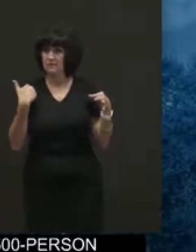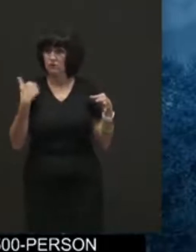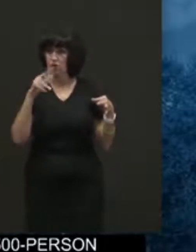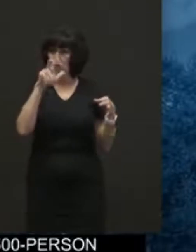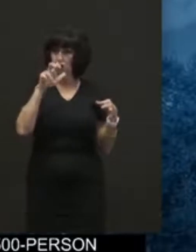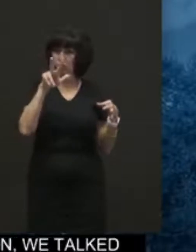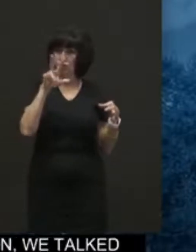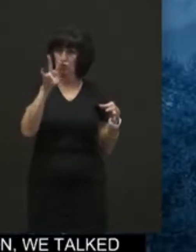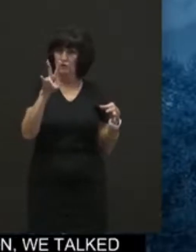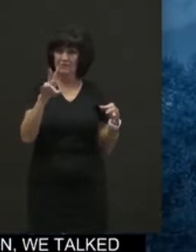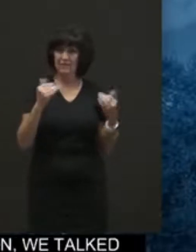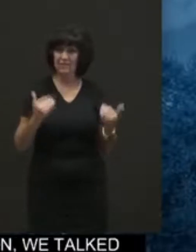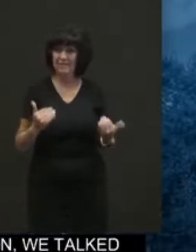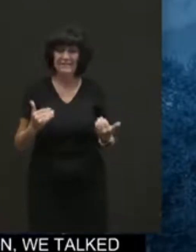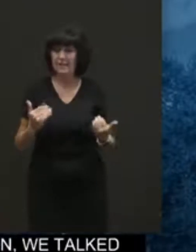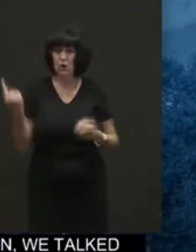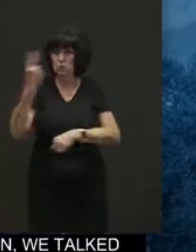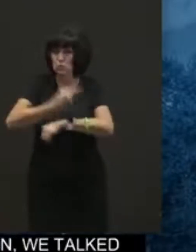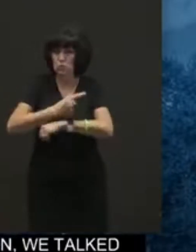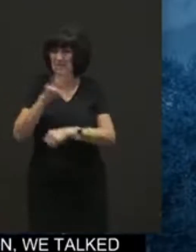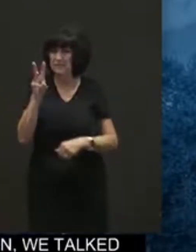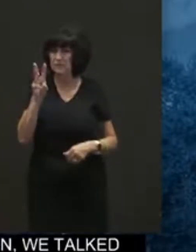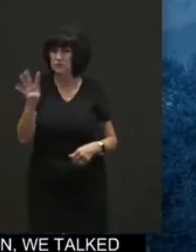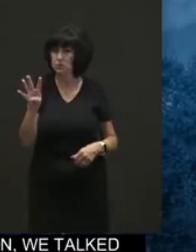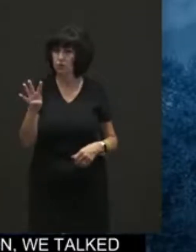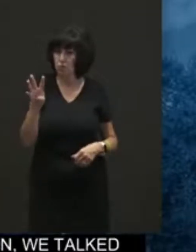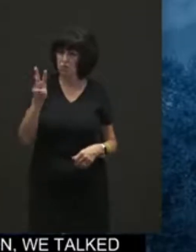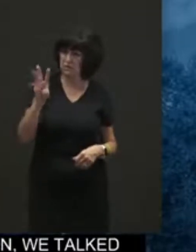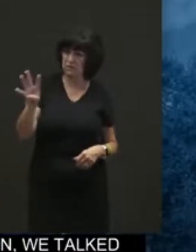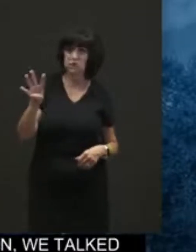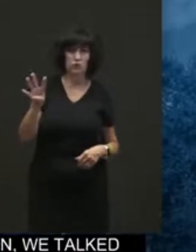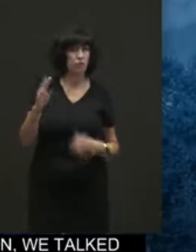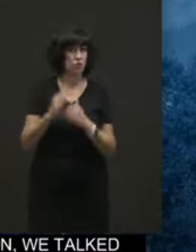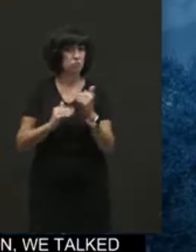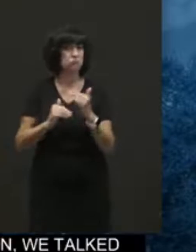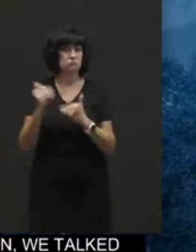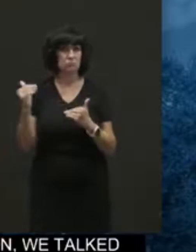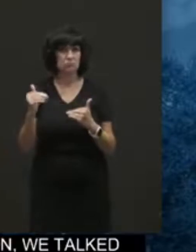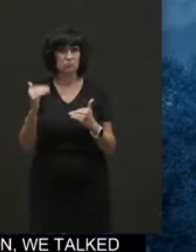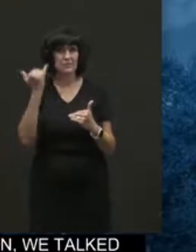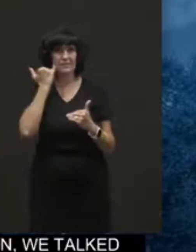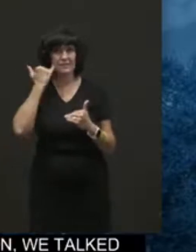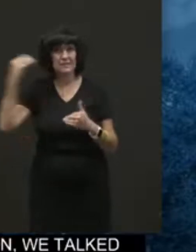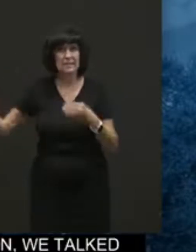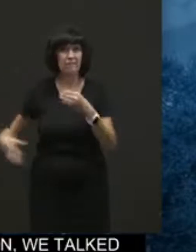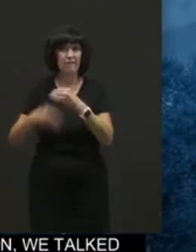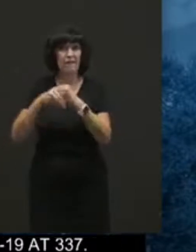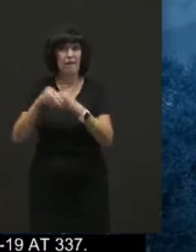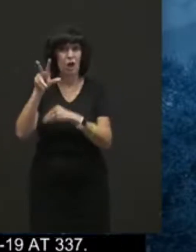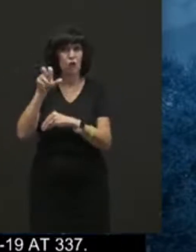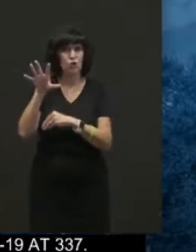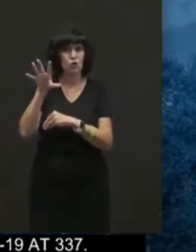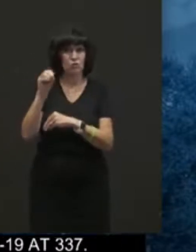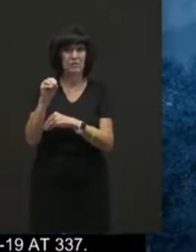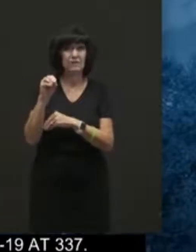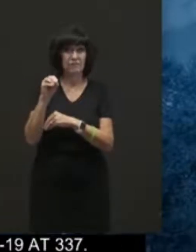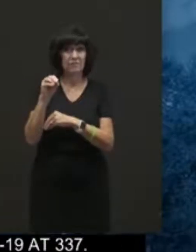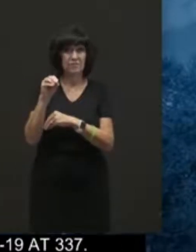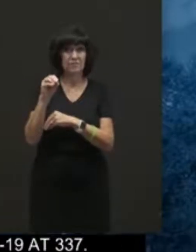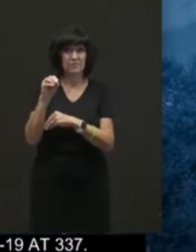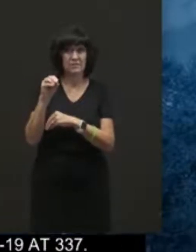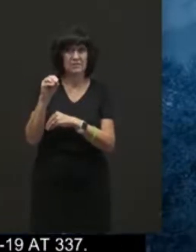Today we're at 64. So 64, and you add 350, you're quickly at well over 400 AJ,